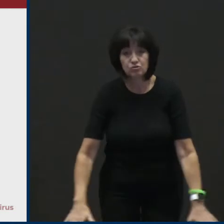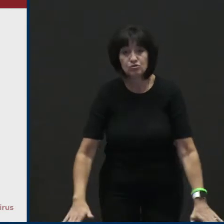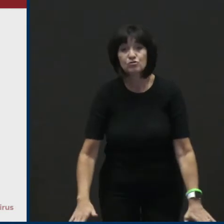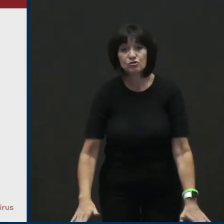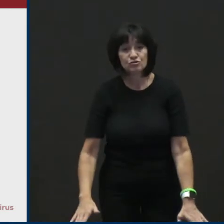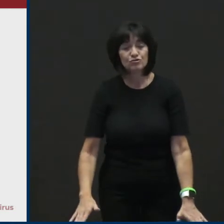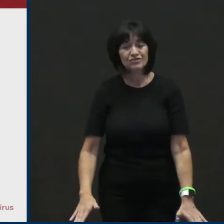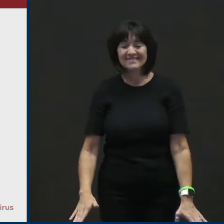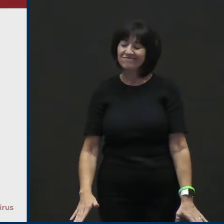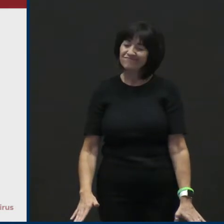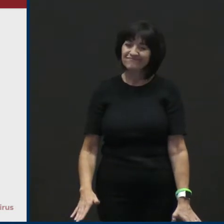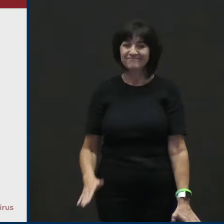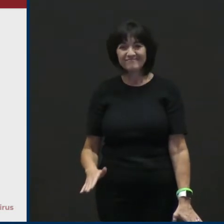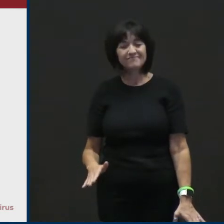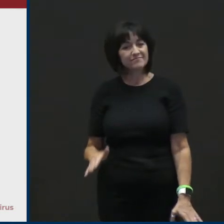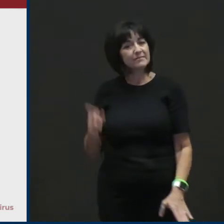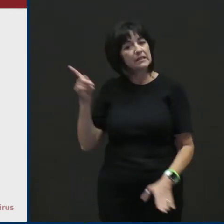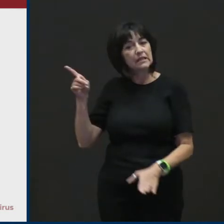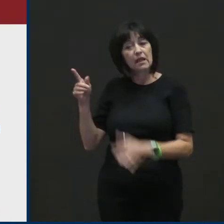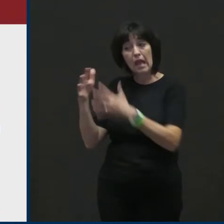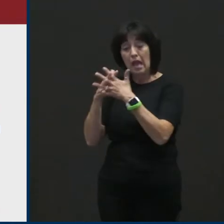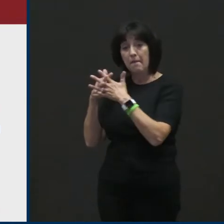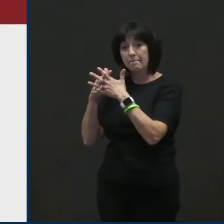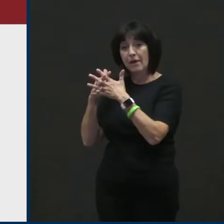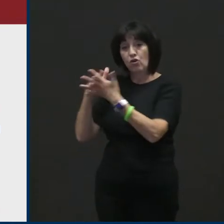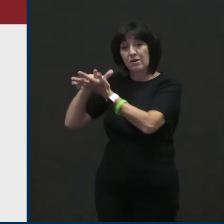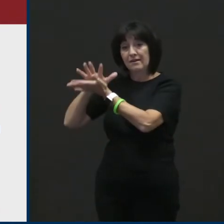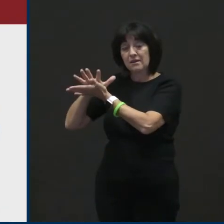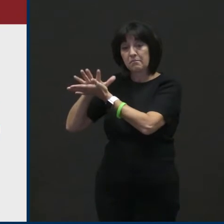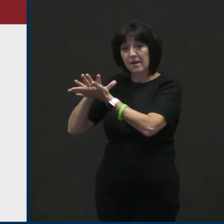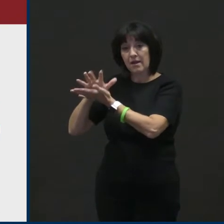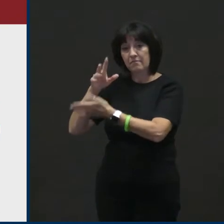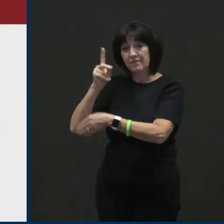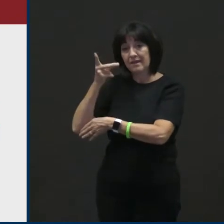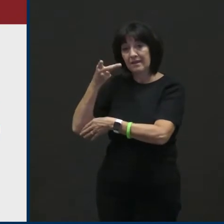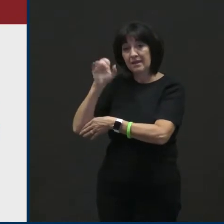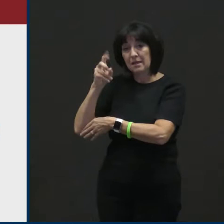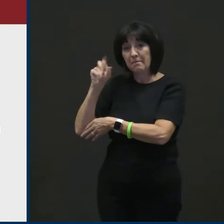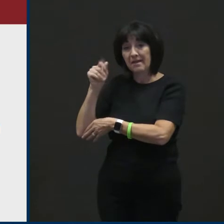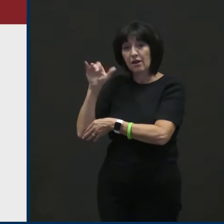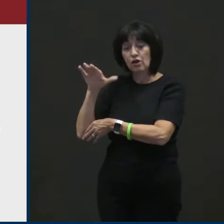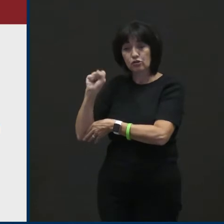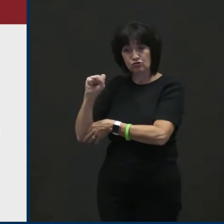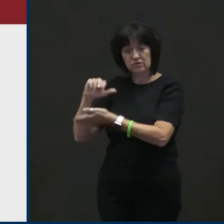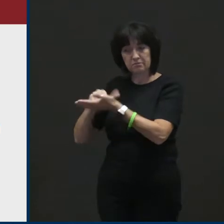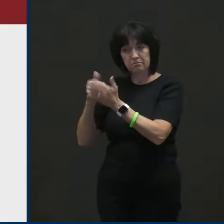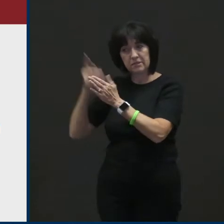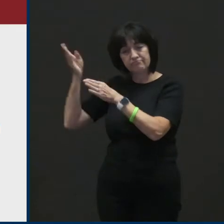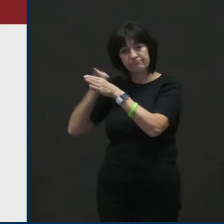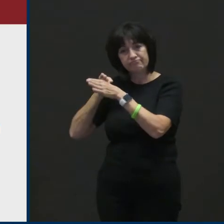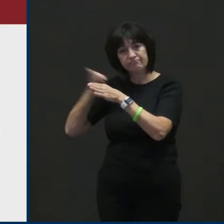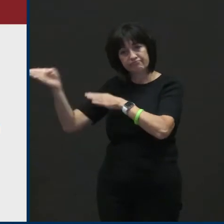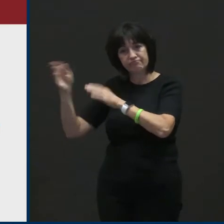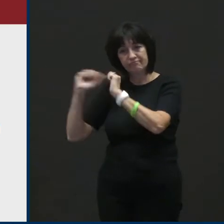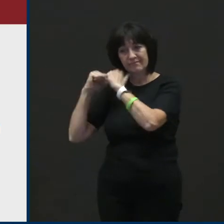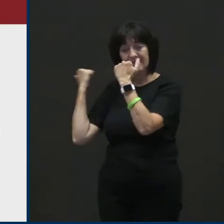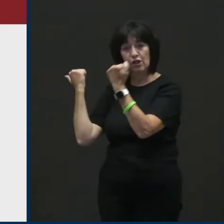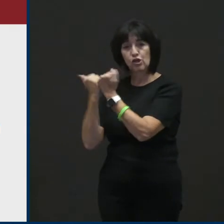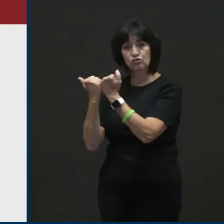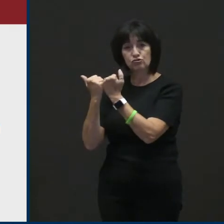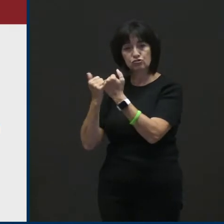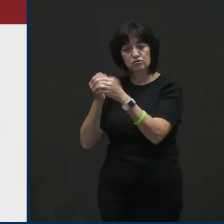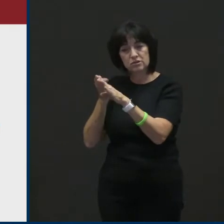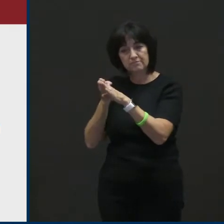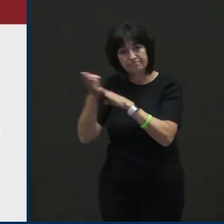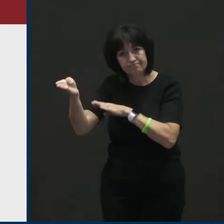the American Academy of Pediatrics came out earlier this month with a really strong statement around